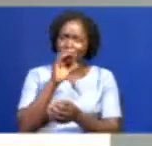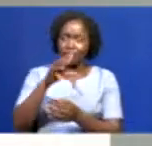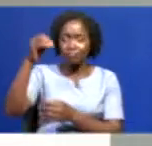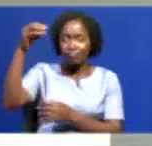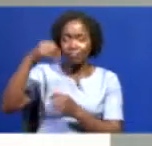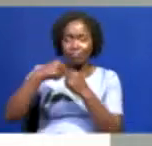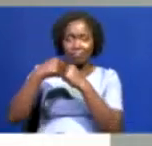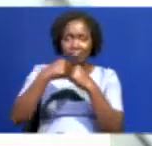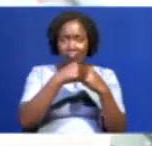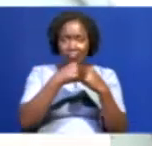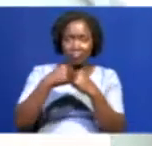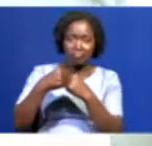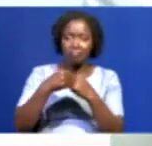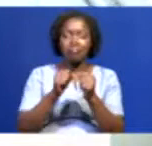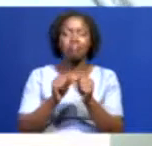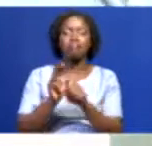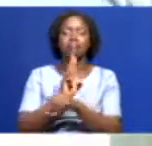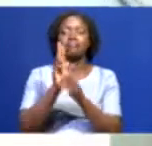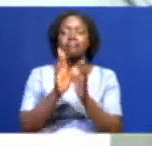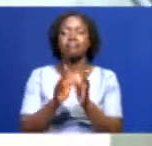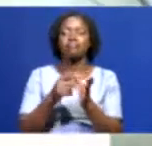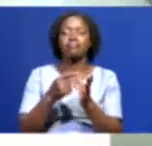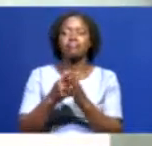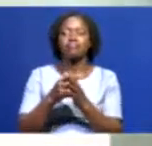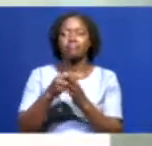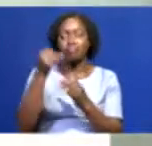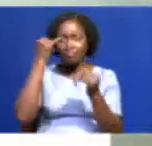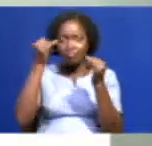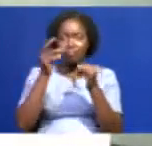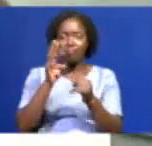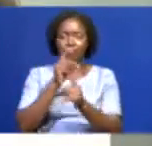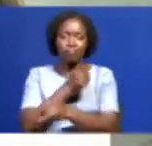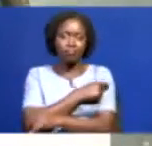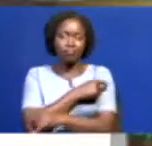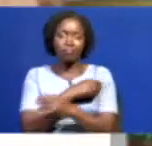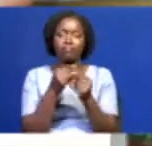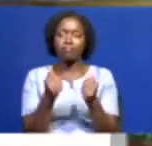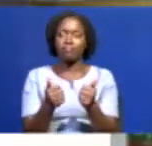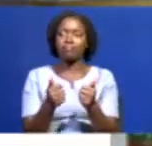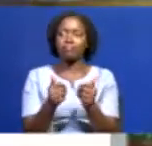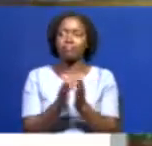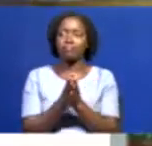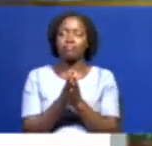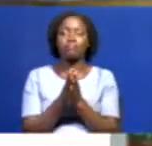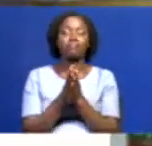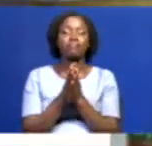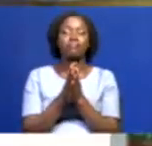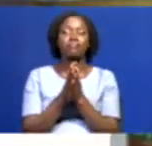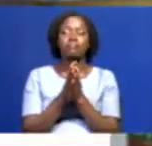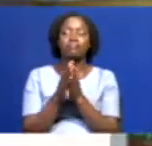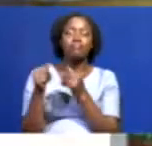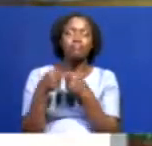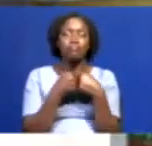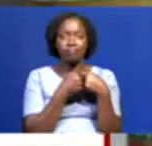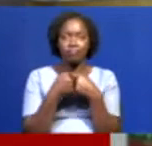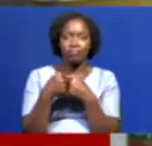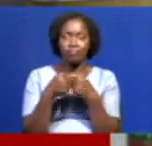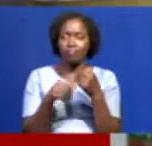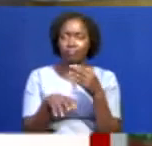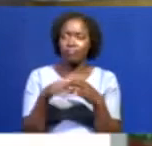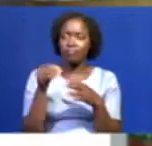a challenge for users, hence the need for innovative water treatment solutions. With challenges in